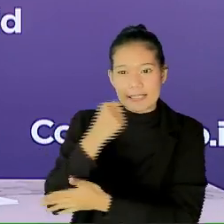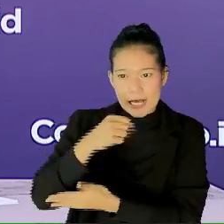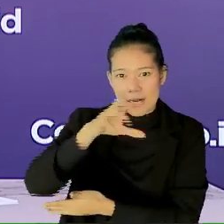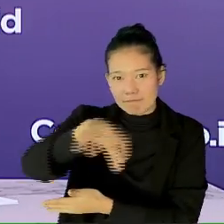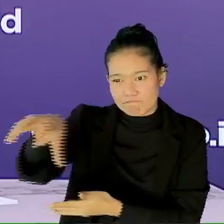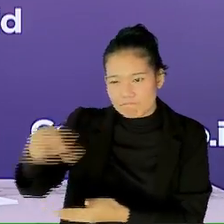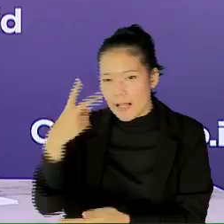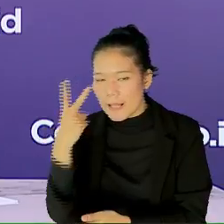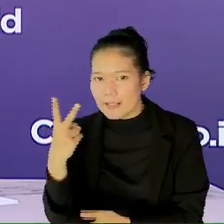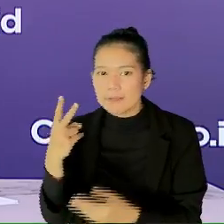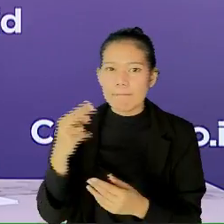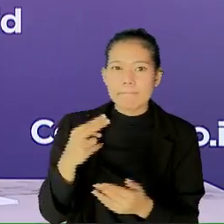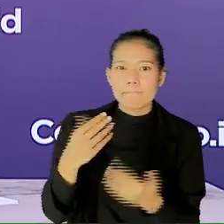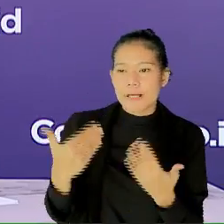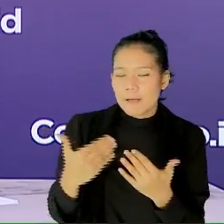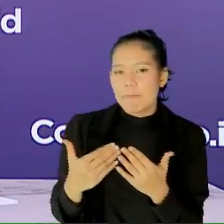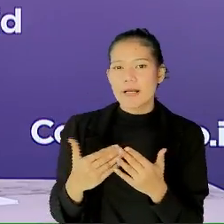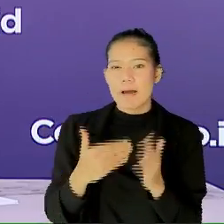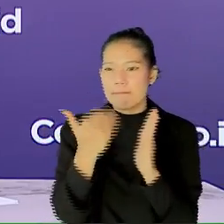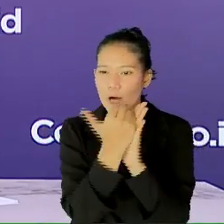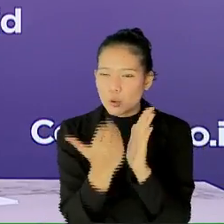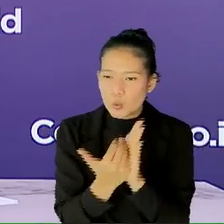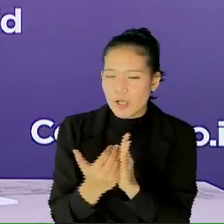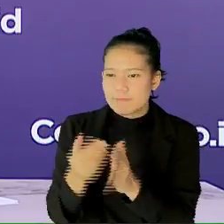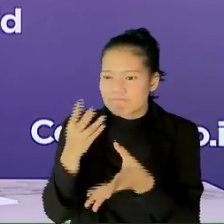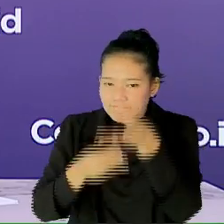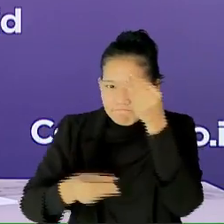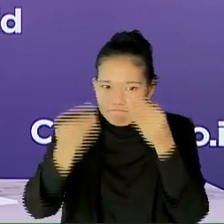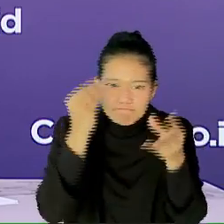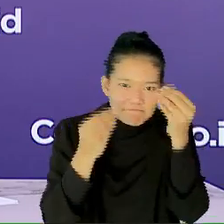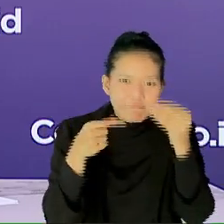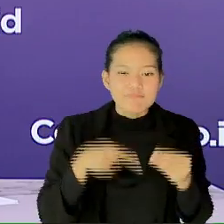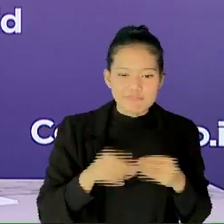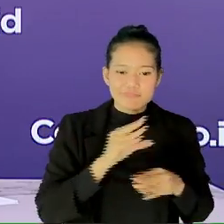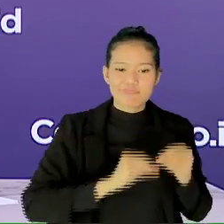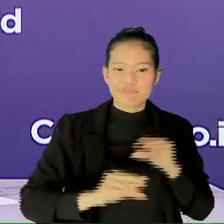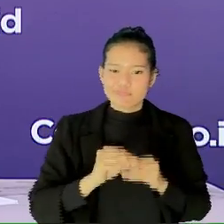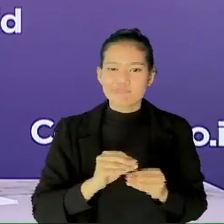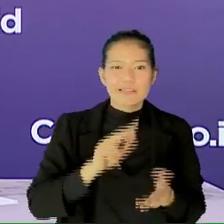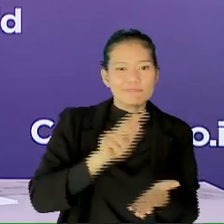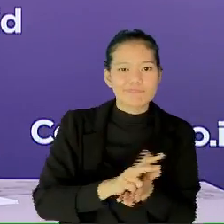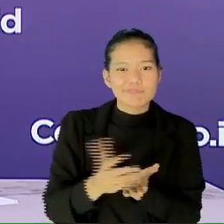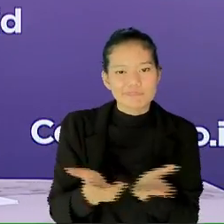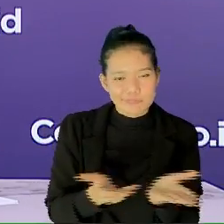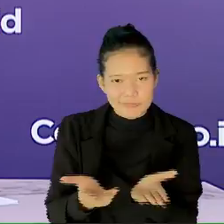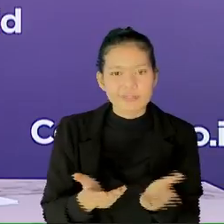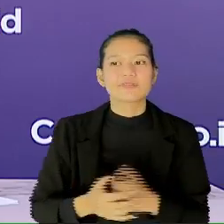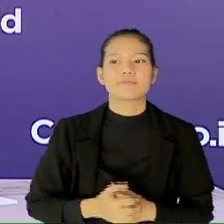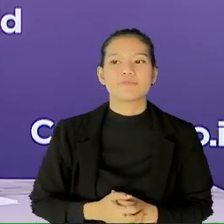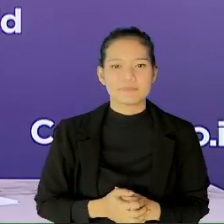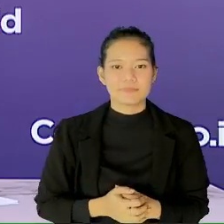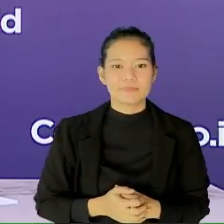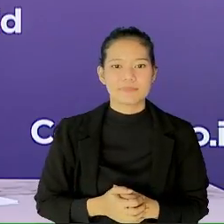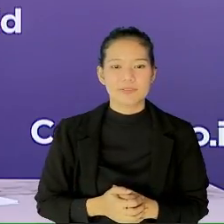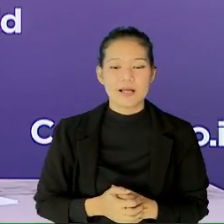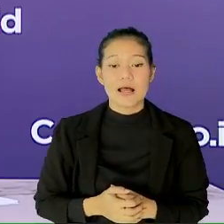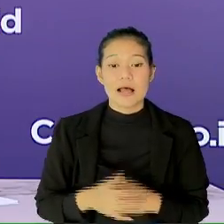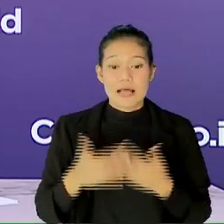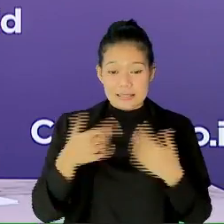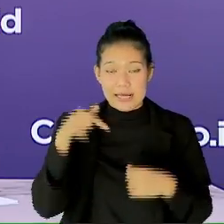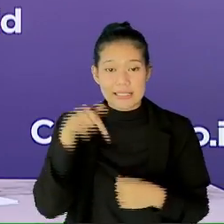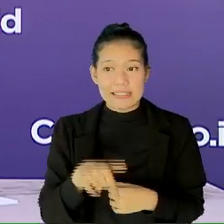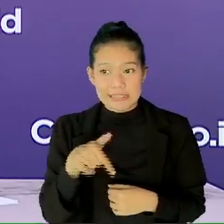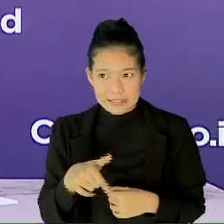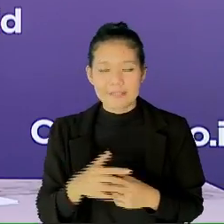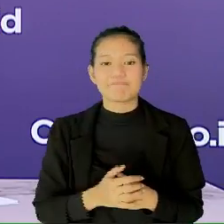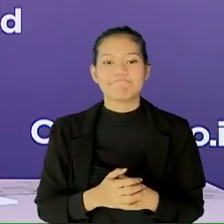management strategy and offer a lending hand when needed. With this, I conclude my presentations